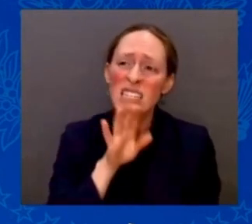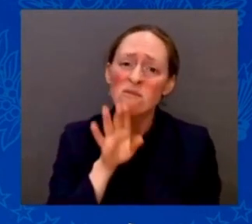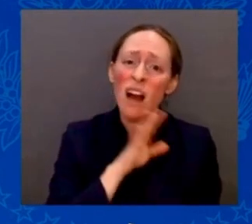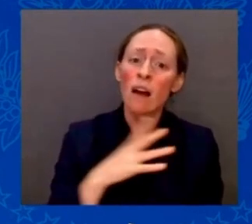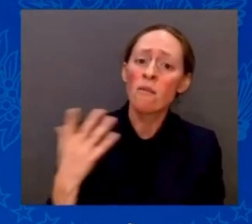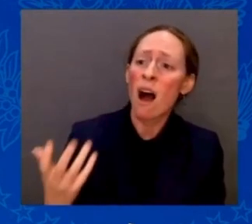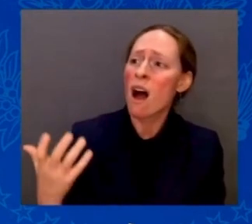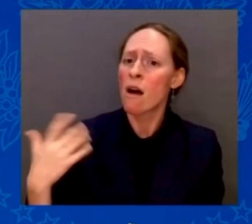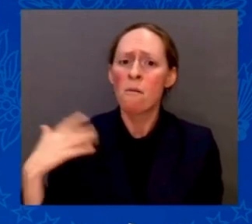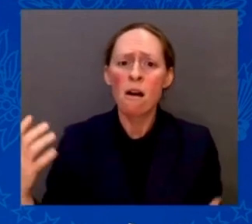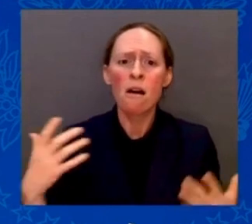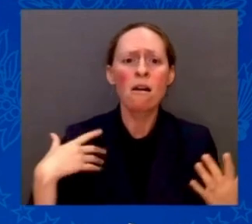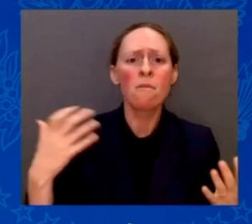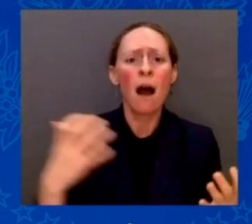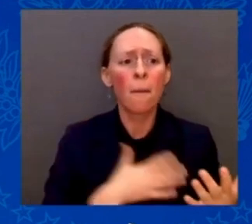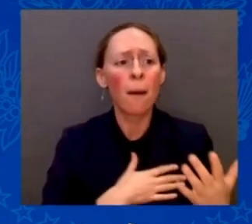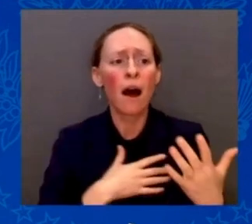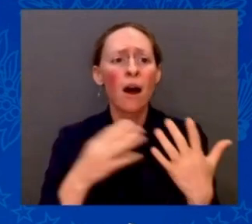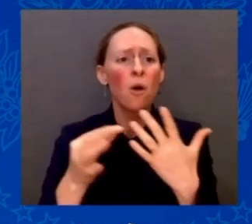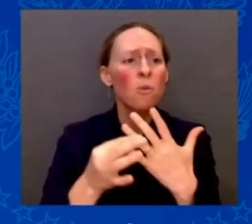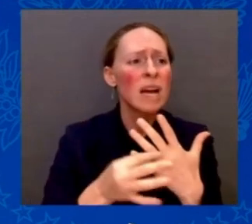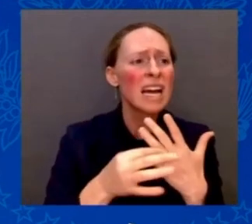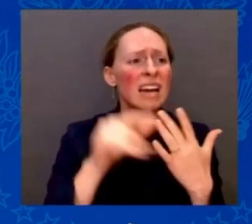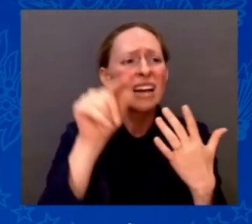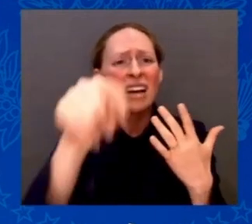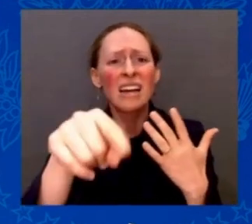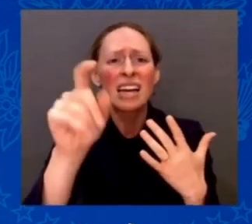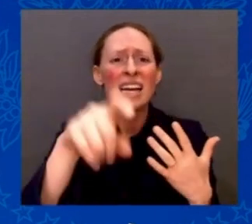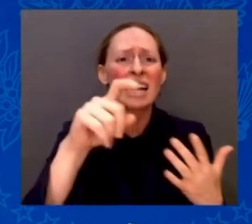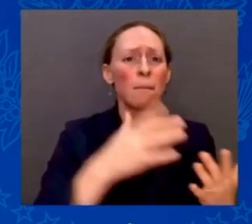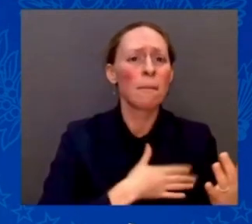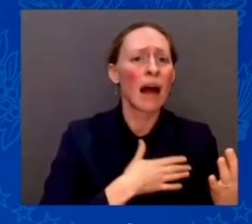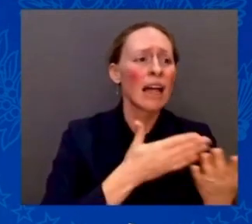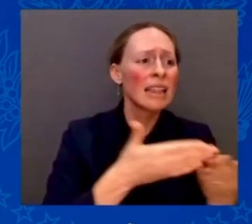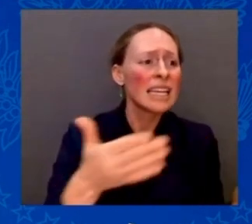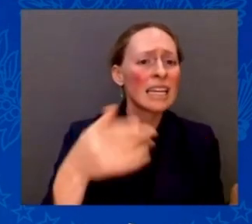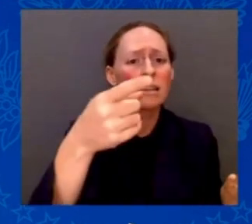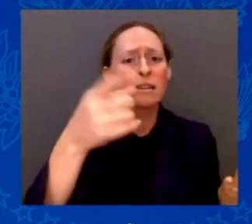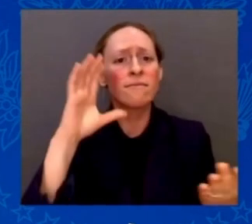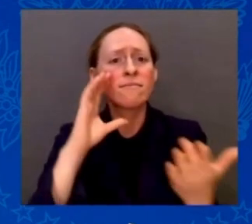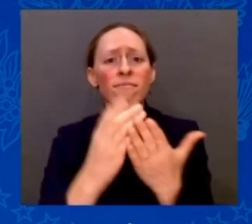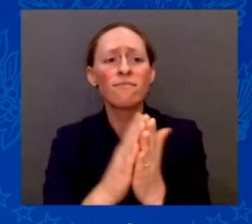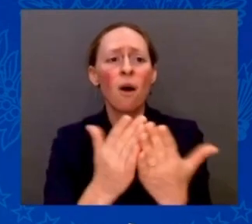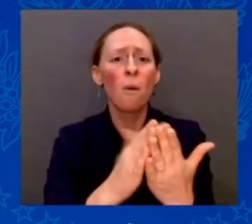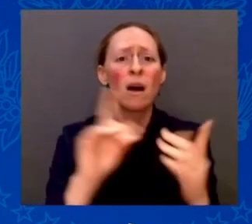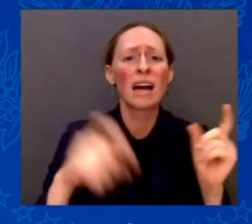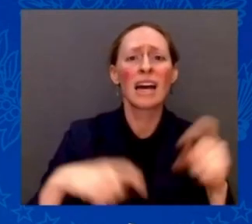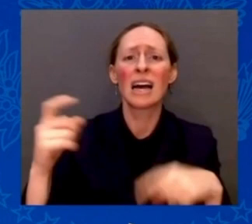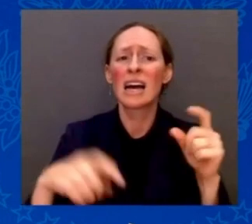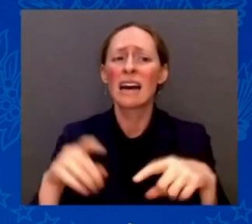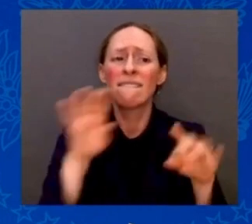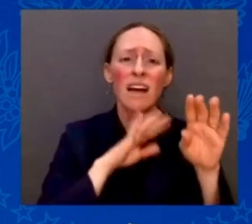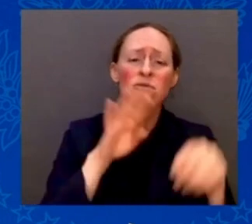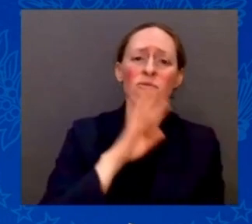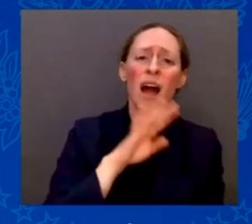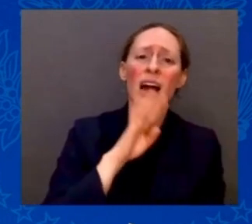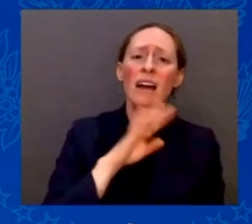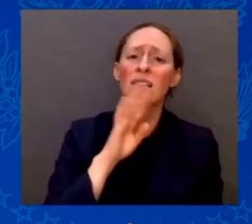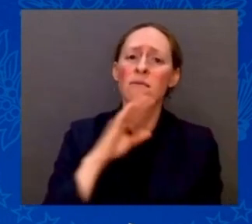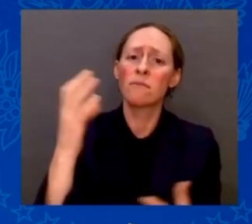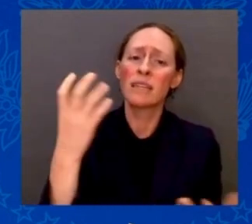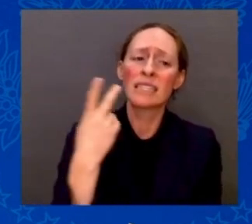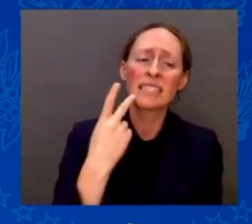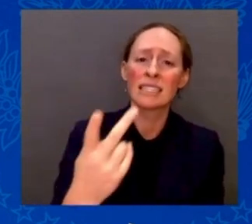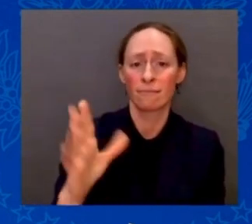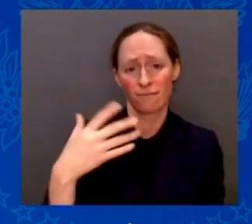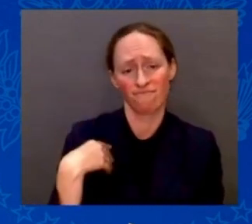I can find that album? Can't find that thing that I've lost in the house. It's really tough. Really, really tough.